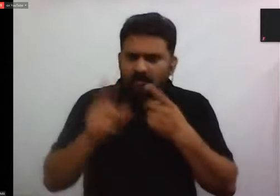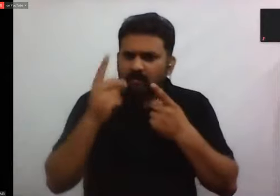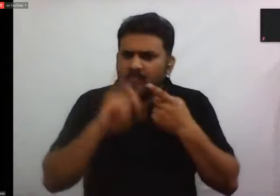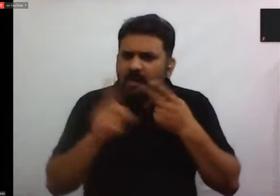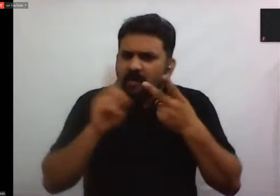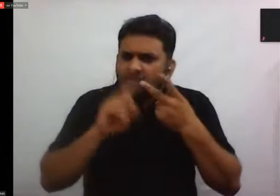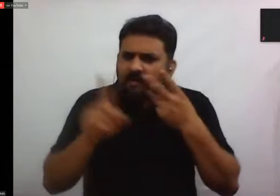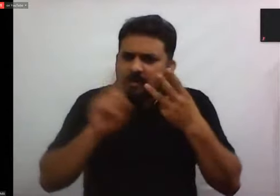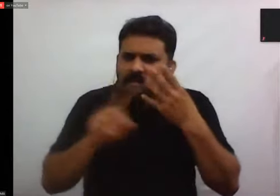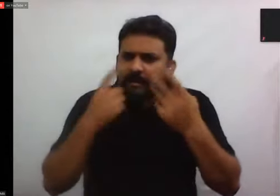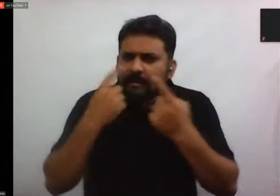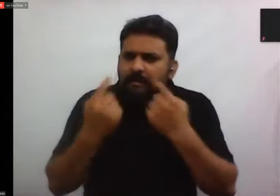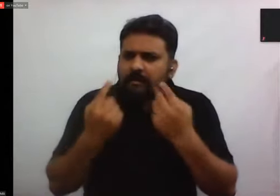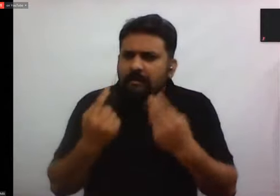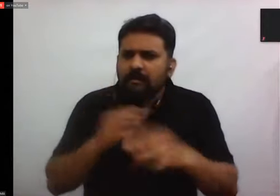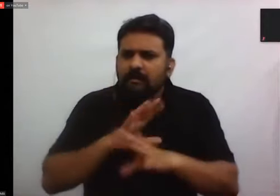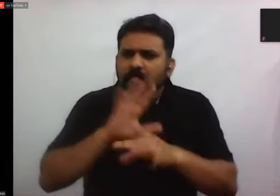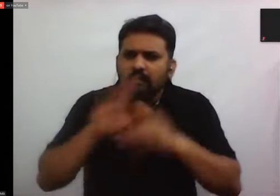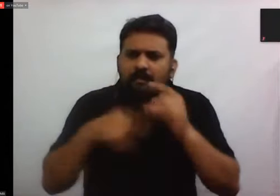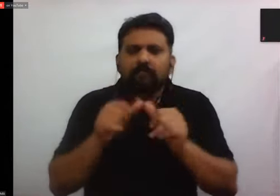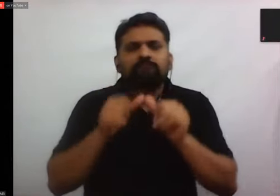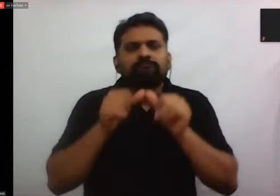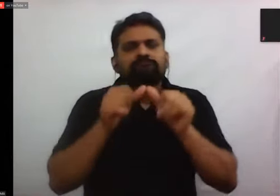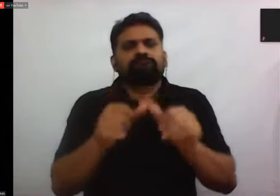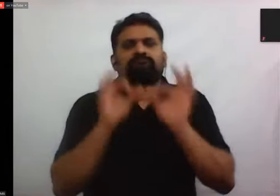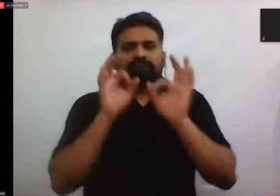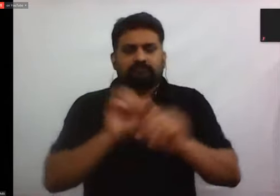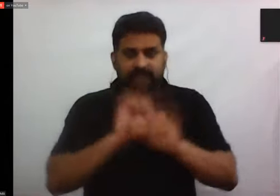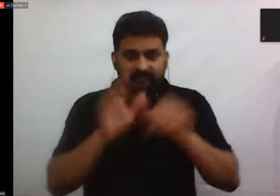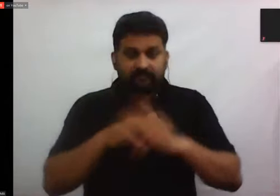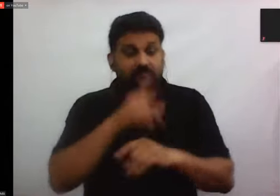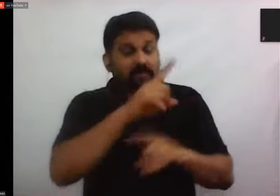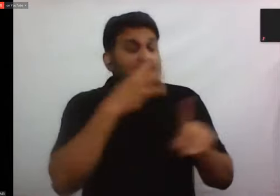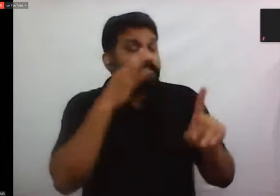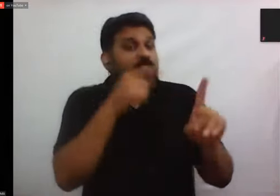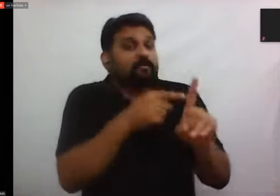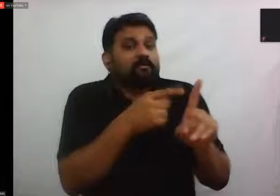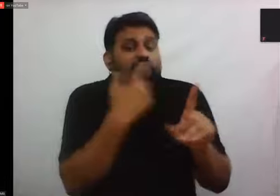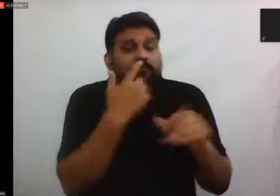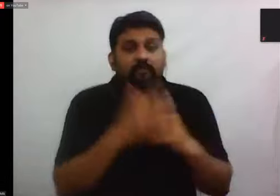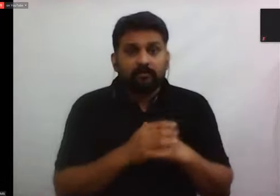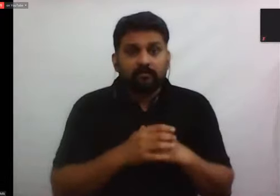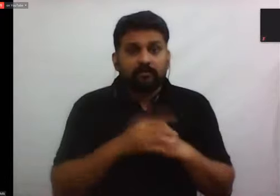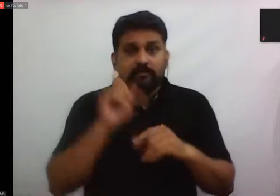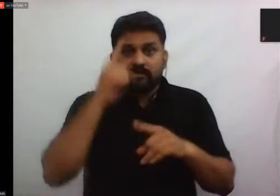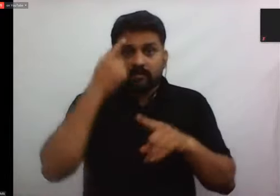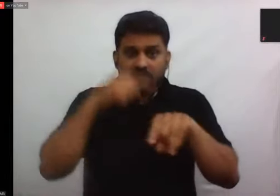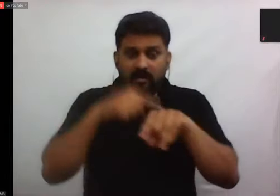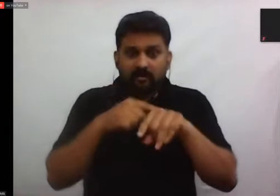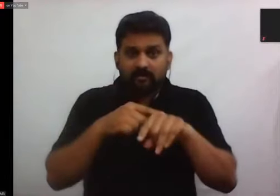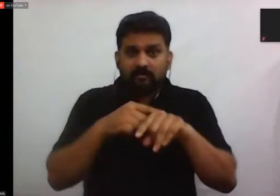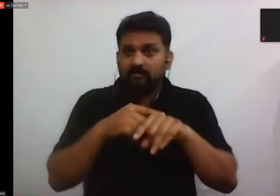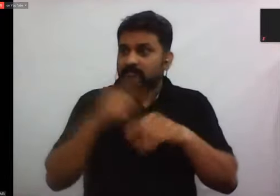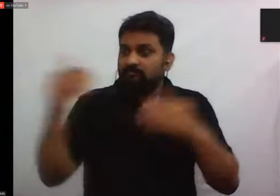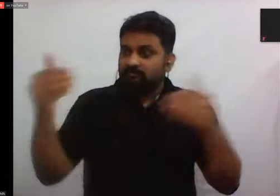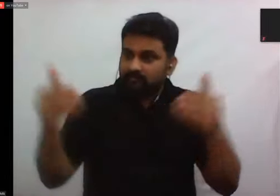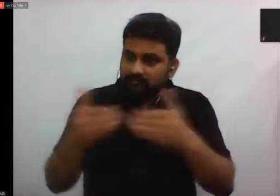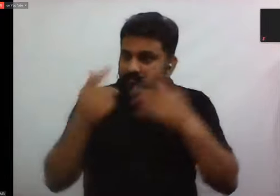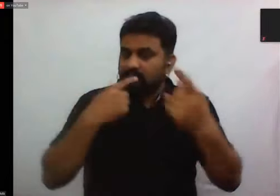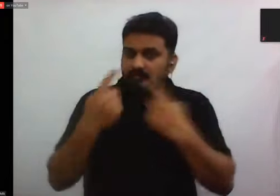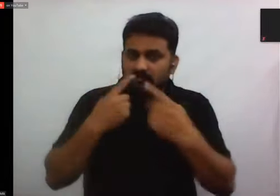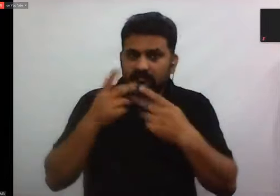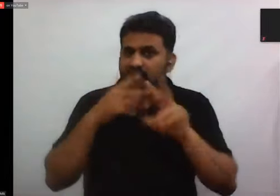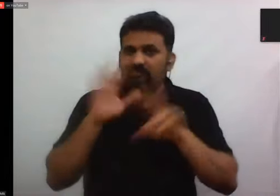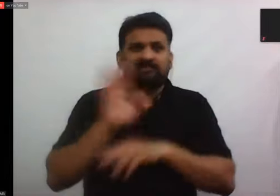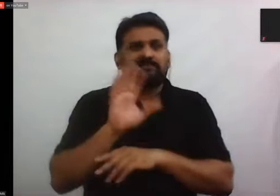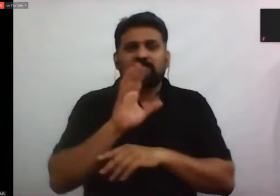you should reach some conclusion. And another important thing is pehle shot mein hi assessment nahi ho sakta hai. You have to observe